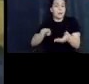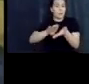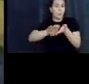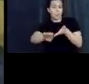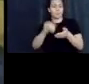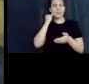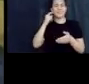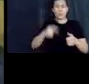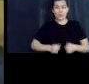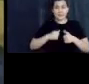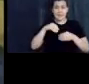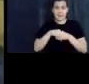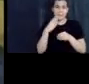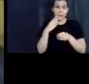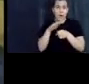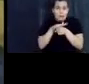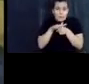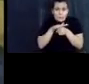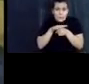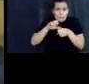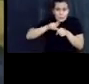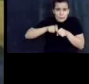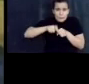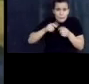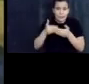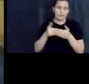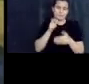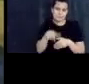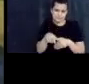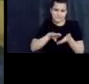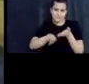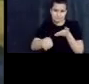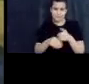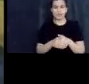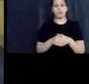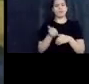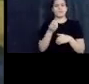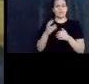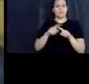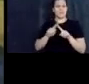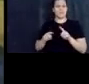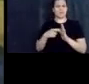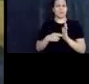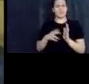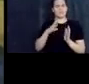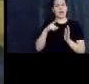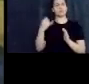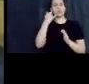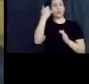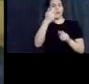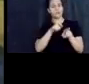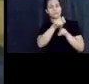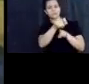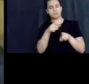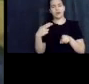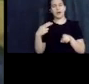Beaumont, or some other things like that. And through that, I do suggest that you reach out to housing specifically. They can kind of, help